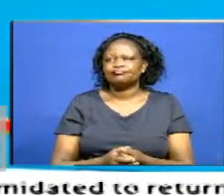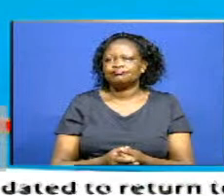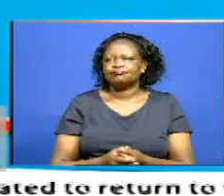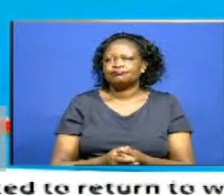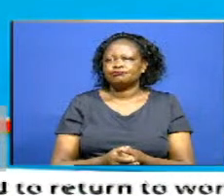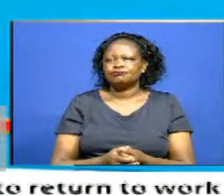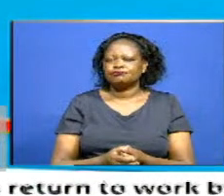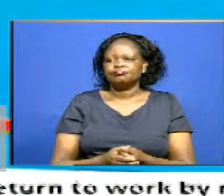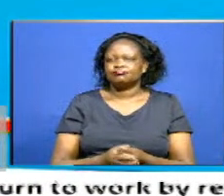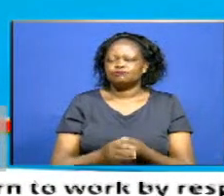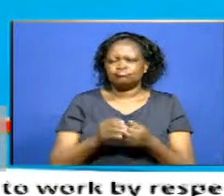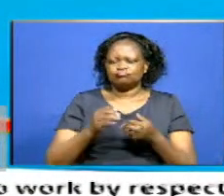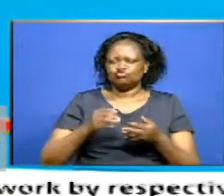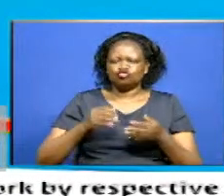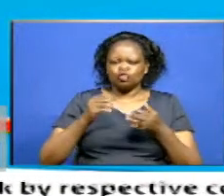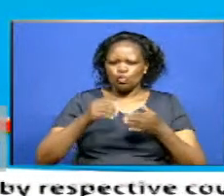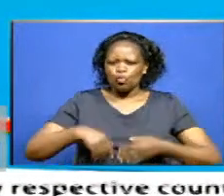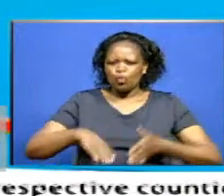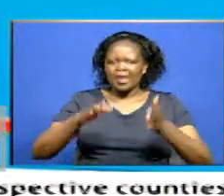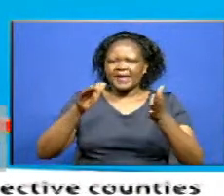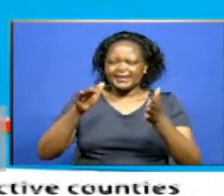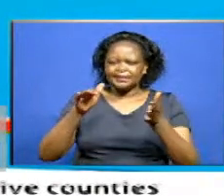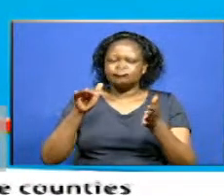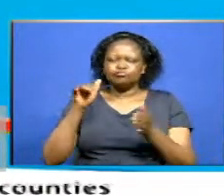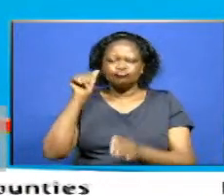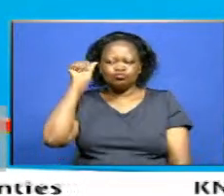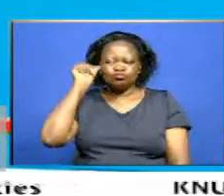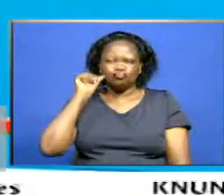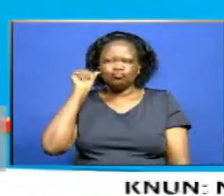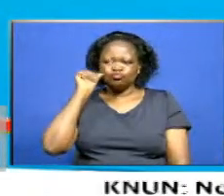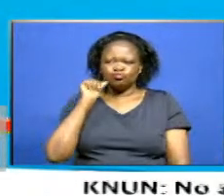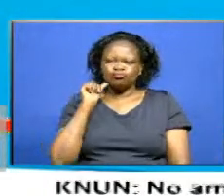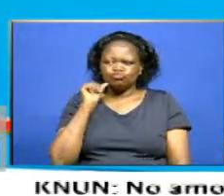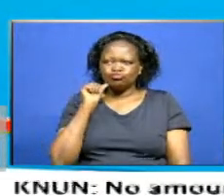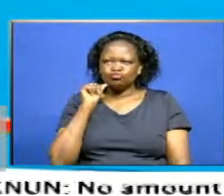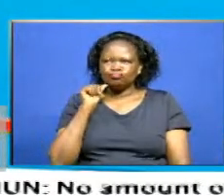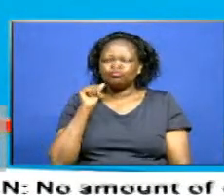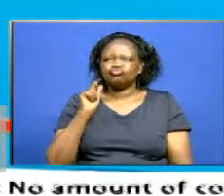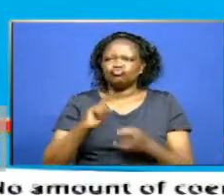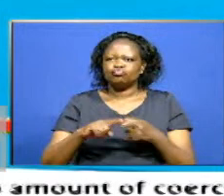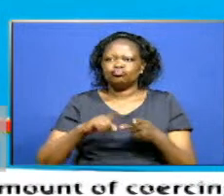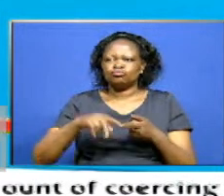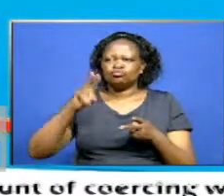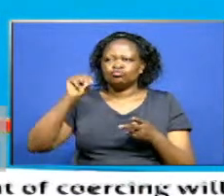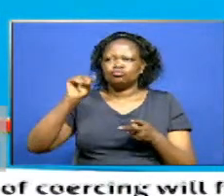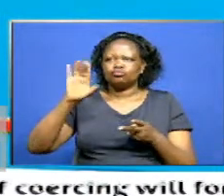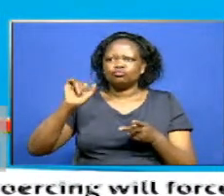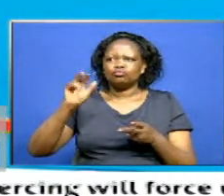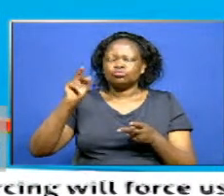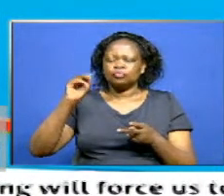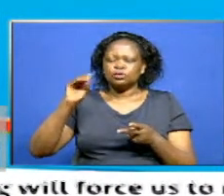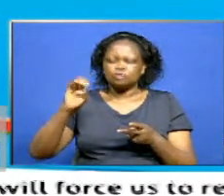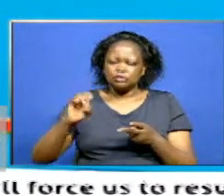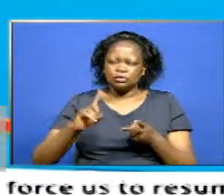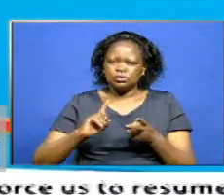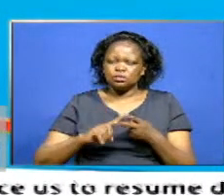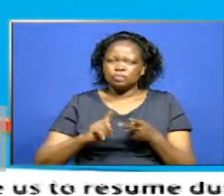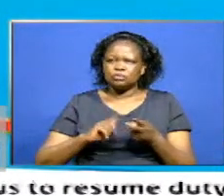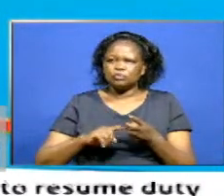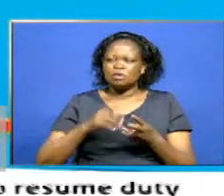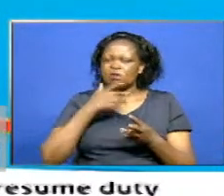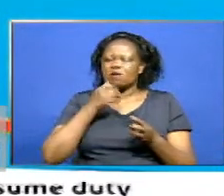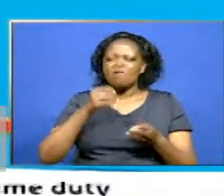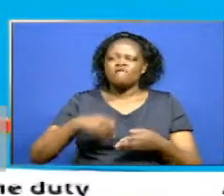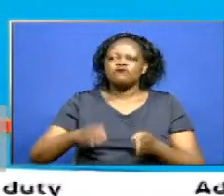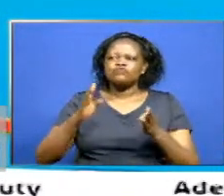Cathedral Road, Nyerere Road as well. Processional Way, Kenyatta Avenue,